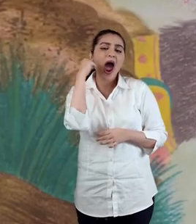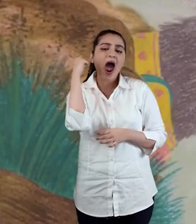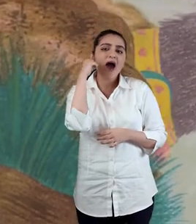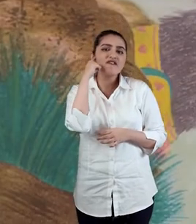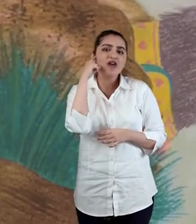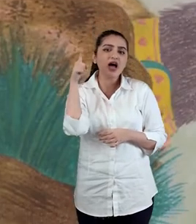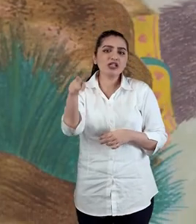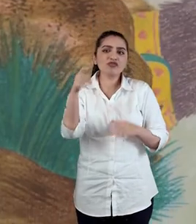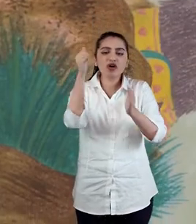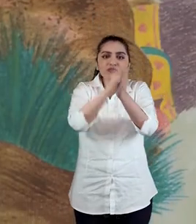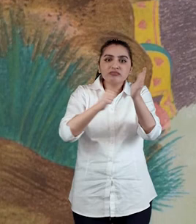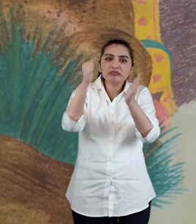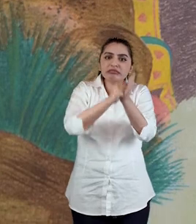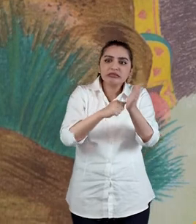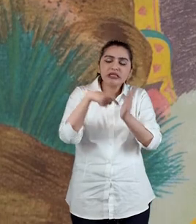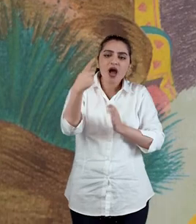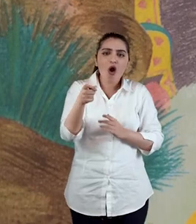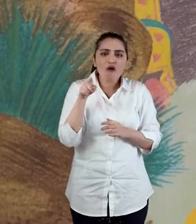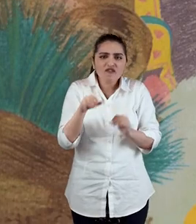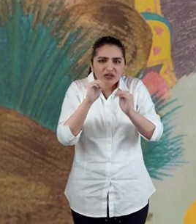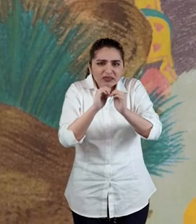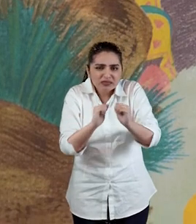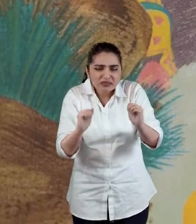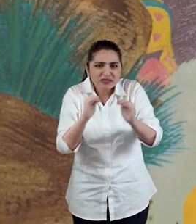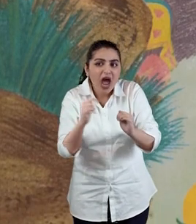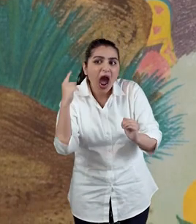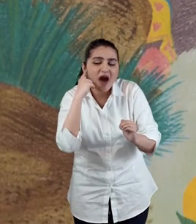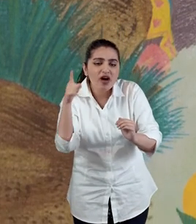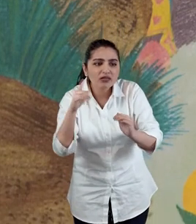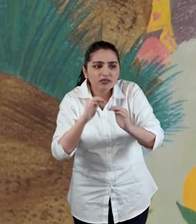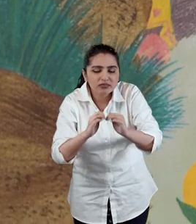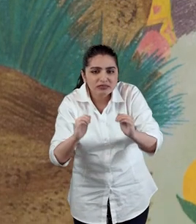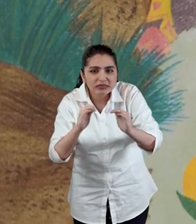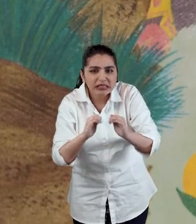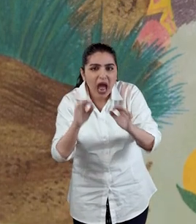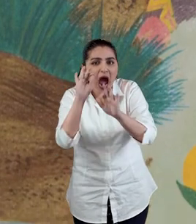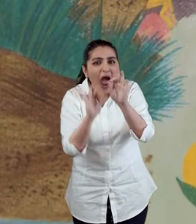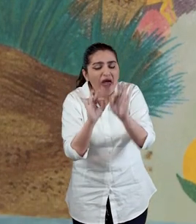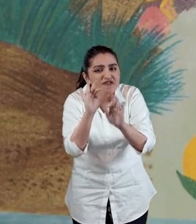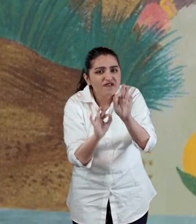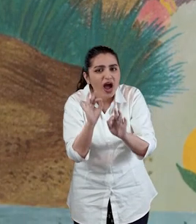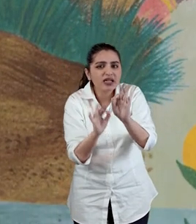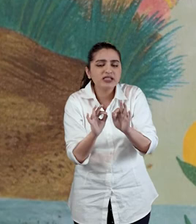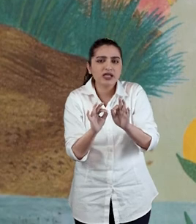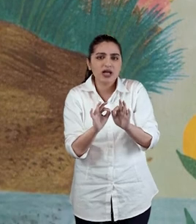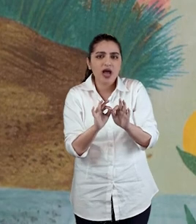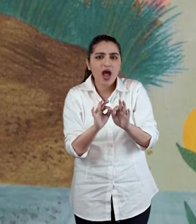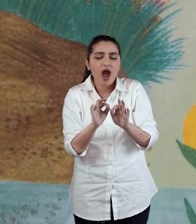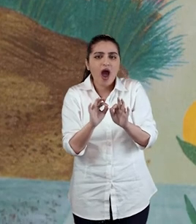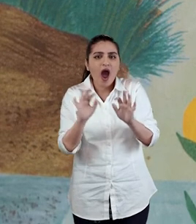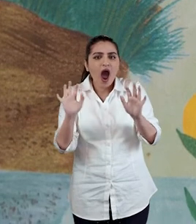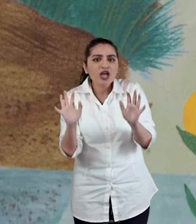met Otter, who asked what was wrong. When Mole explained, Otter sang,